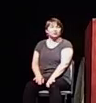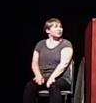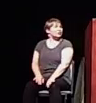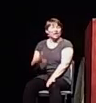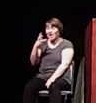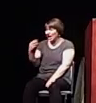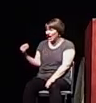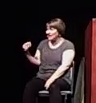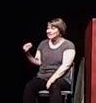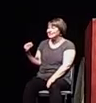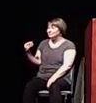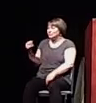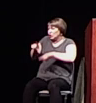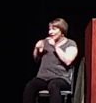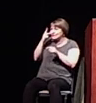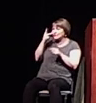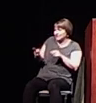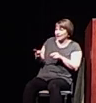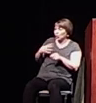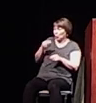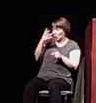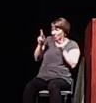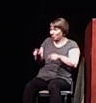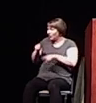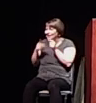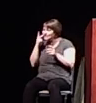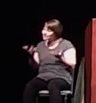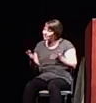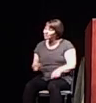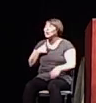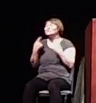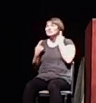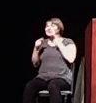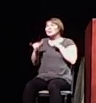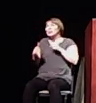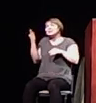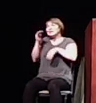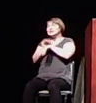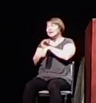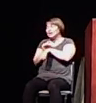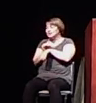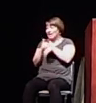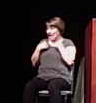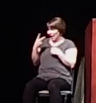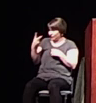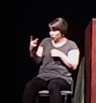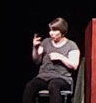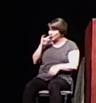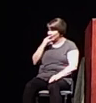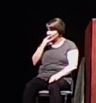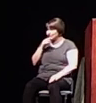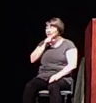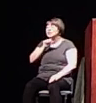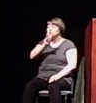I think it's mostly invisible to white people. So I was thinking about this last night. Right, I have two kids. They're 6 and 9,